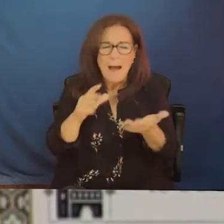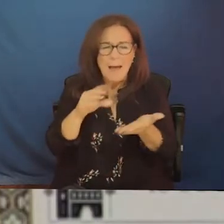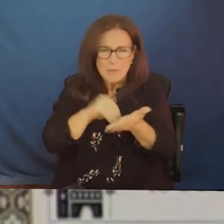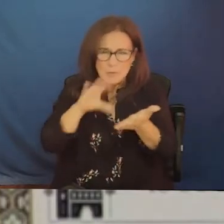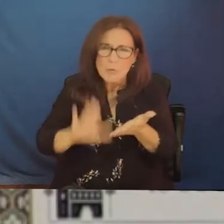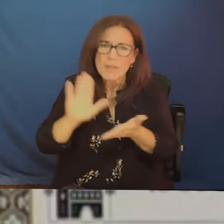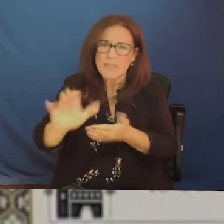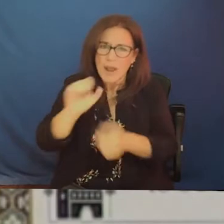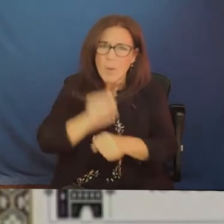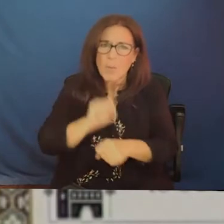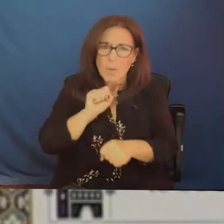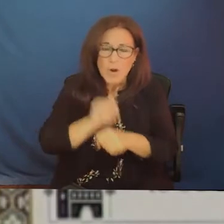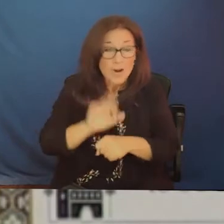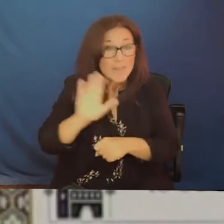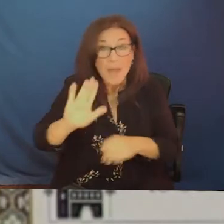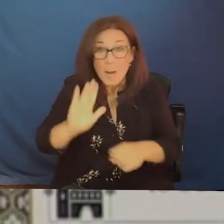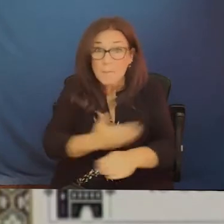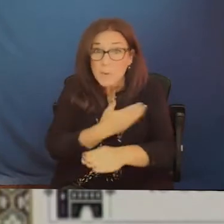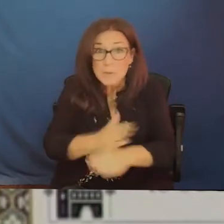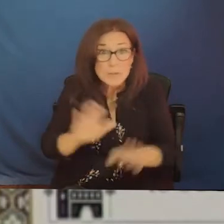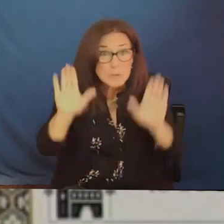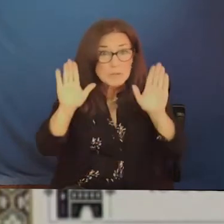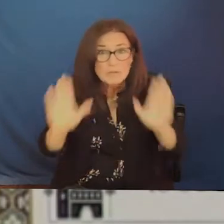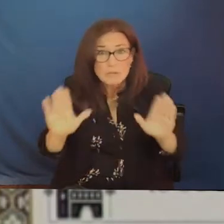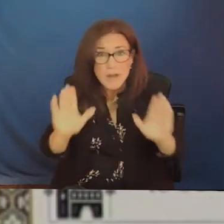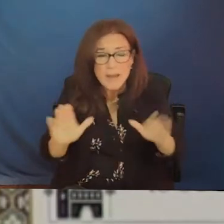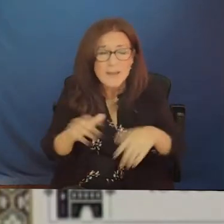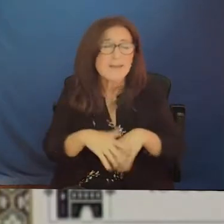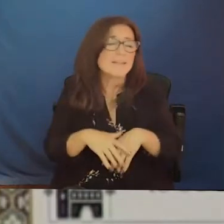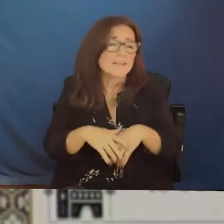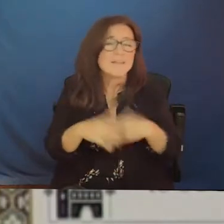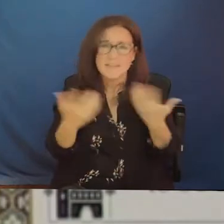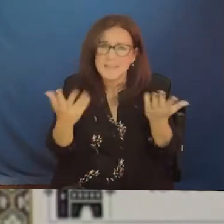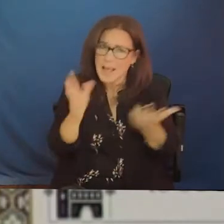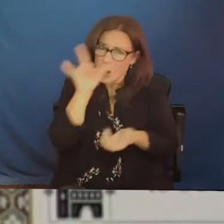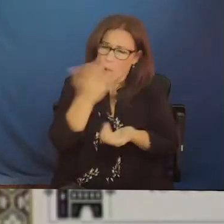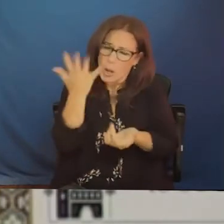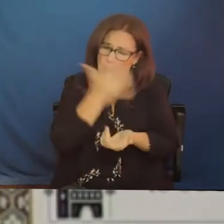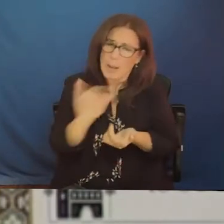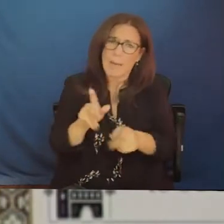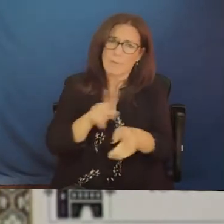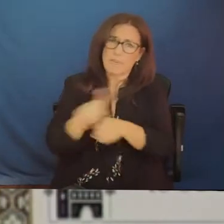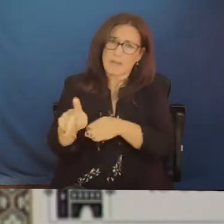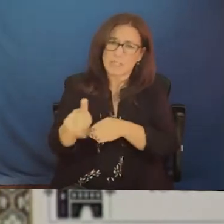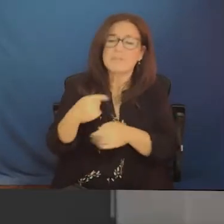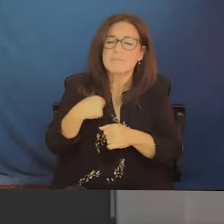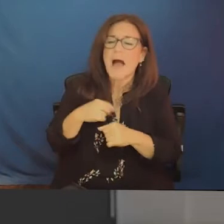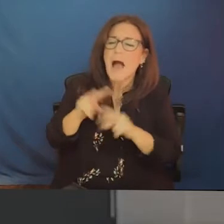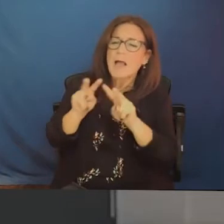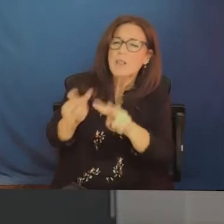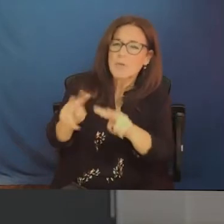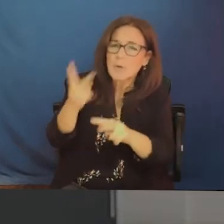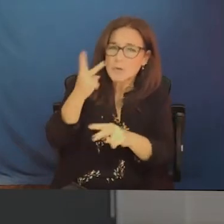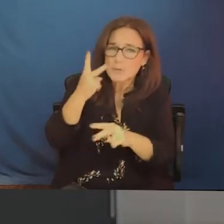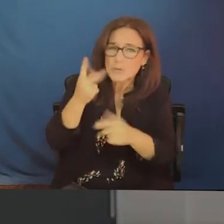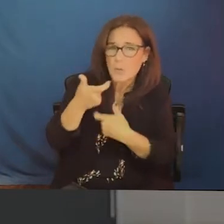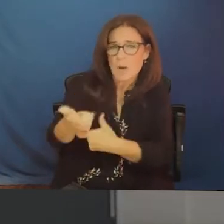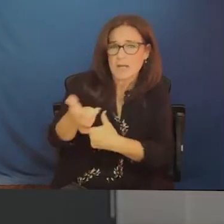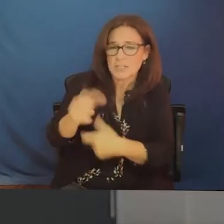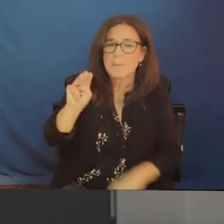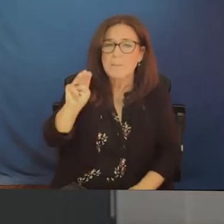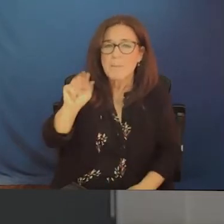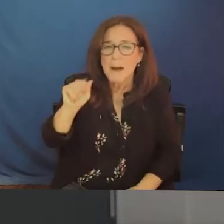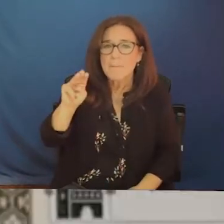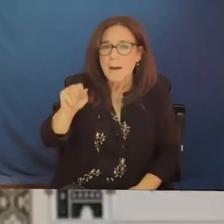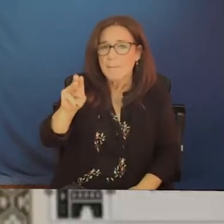forth. The music was really well. It was very professionally done. I look forward to seeing Mamma Mia in the coming weeks. And I just want to appreciate the